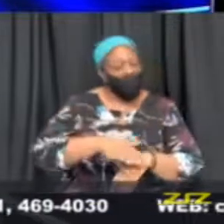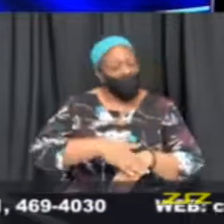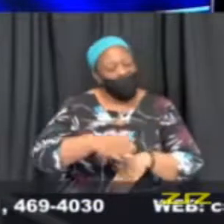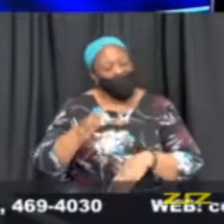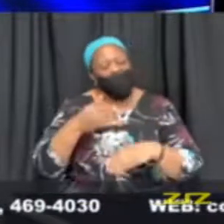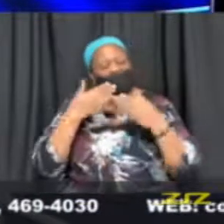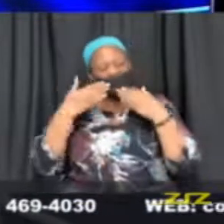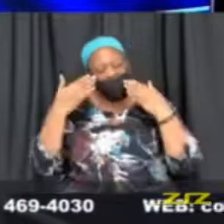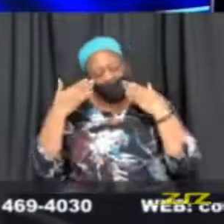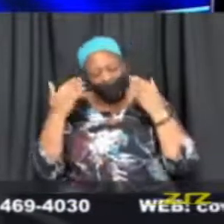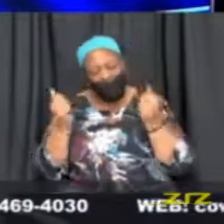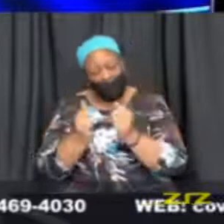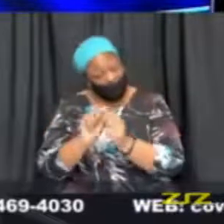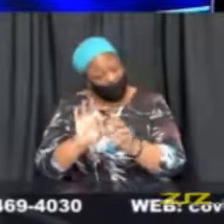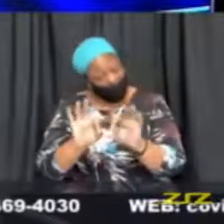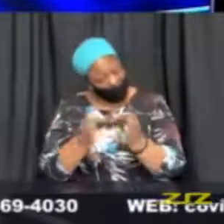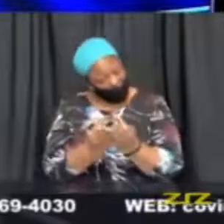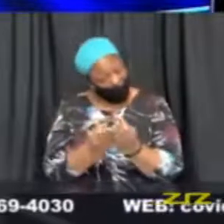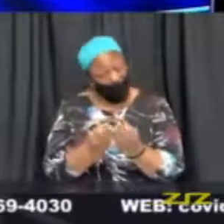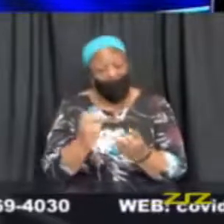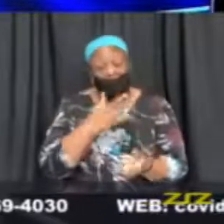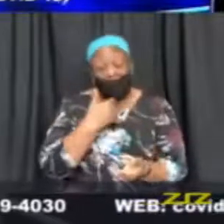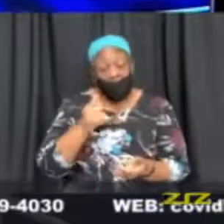relaxation. Thank you.